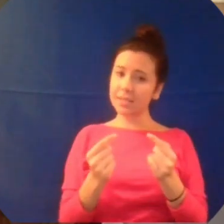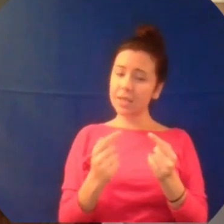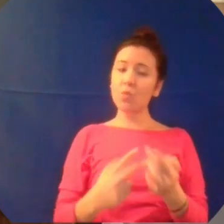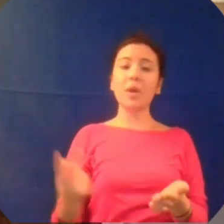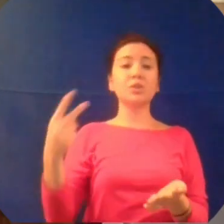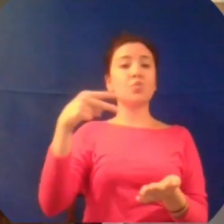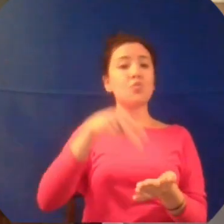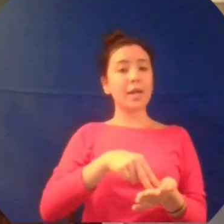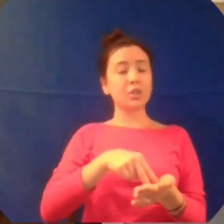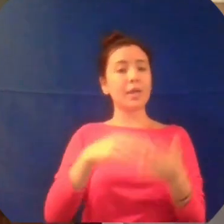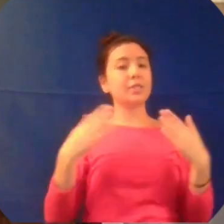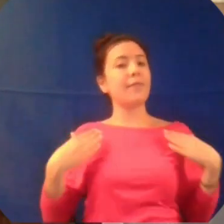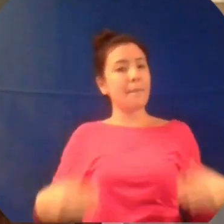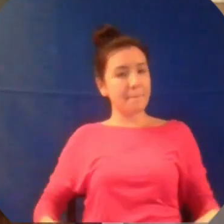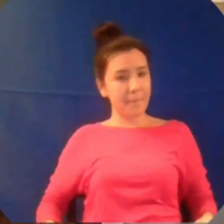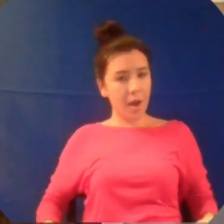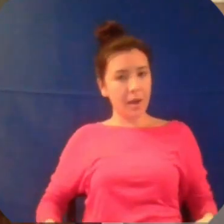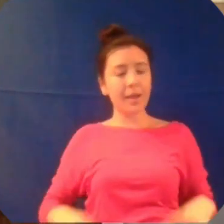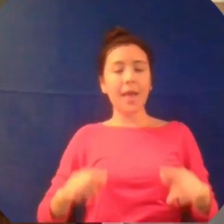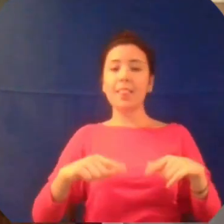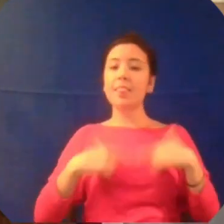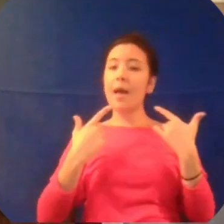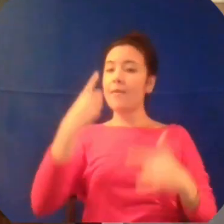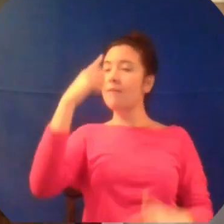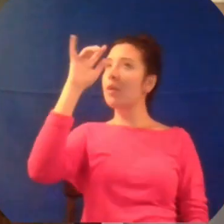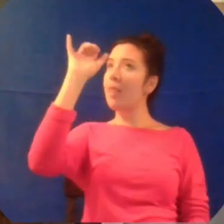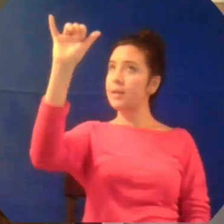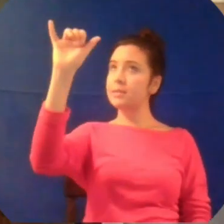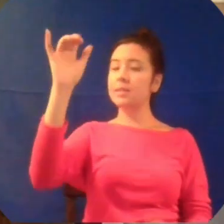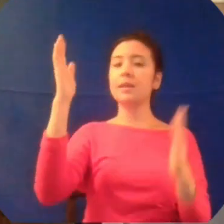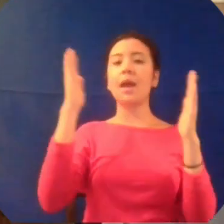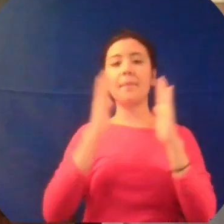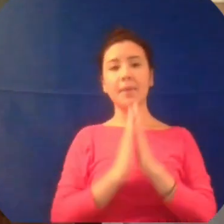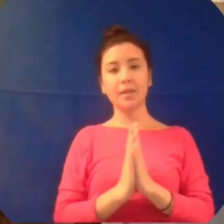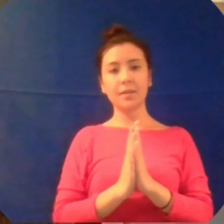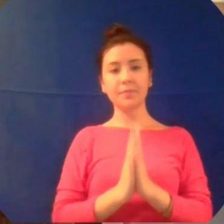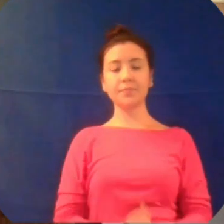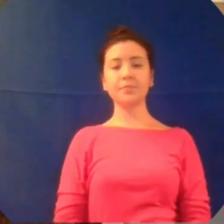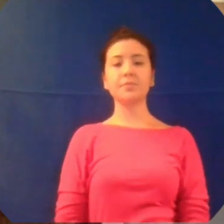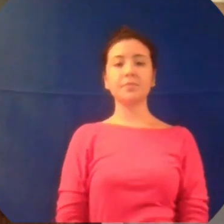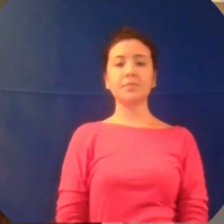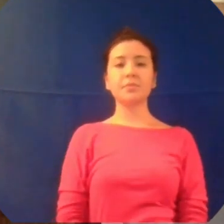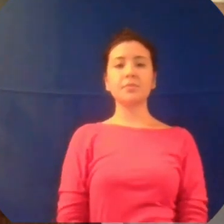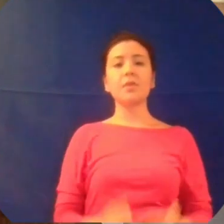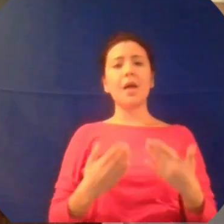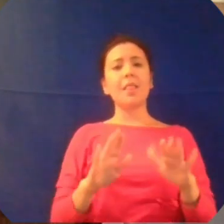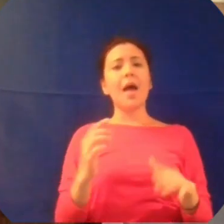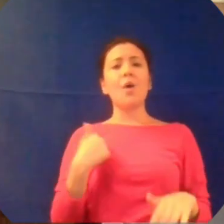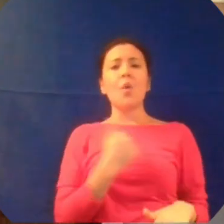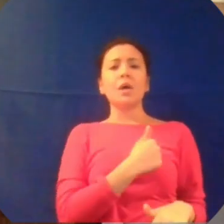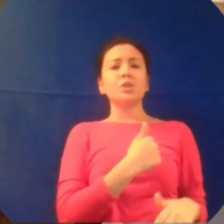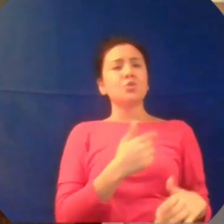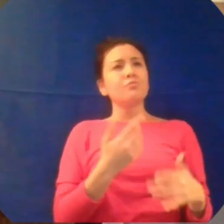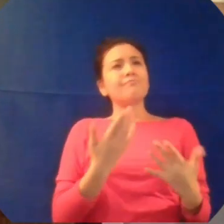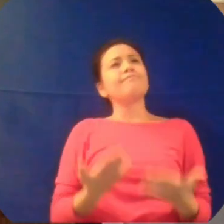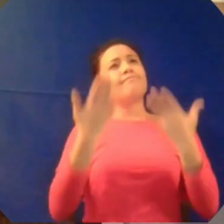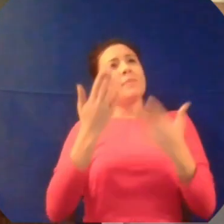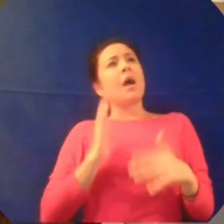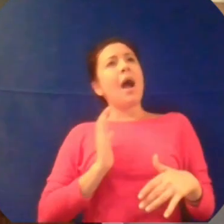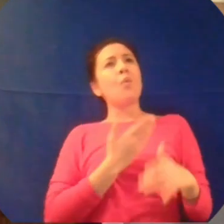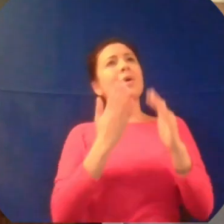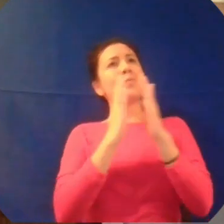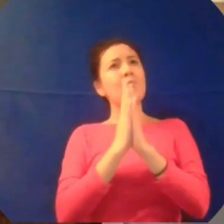the resurrection of the body, and life everlasting. Amen. Let us now lift up our prayers to the